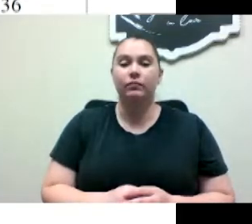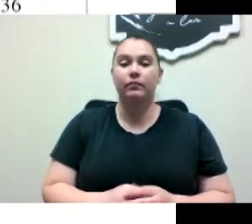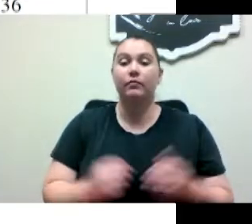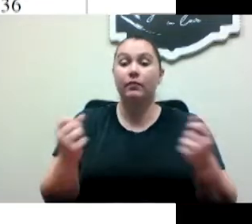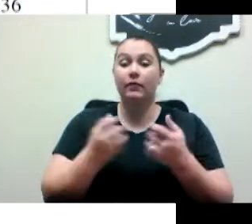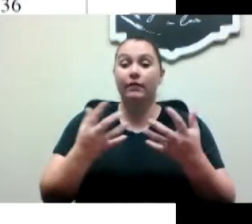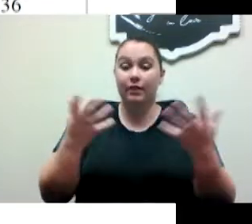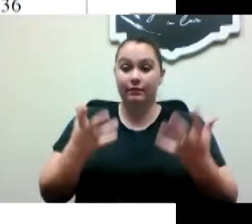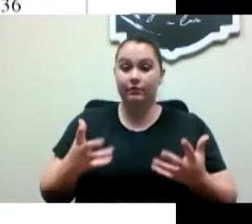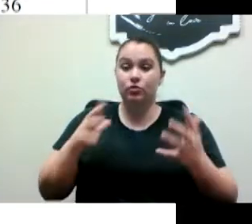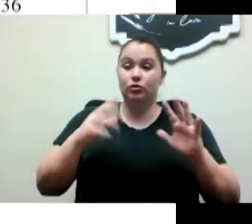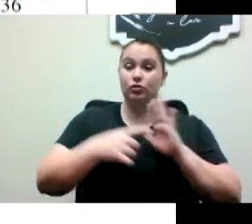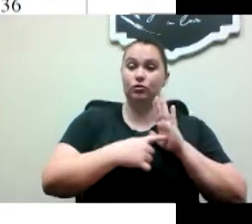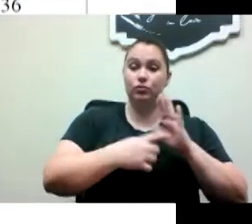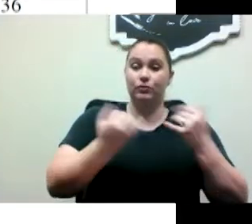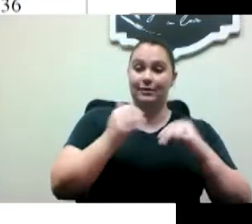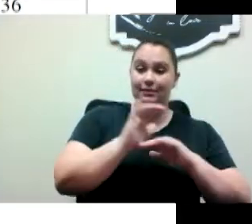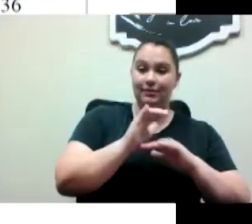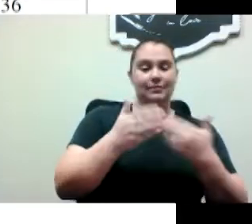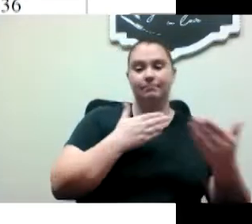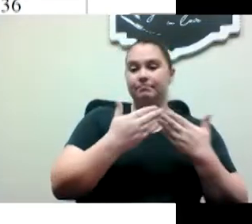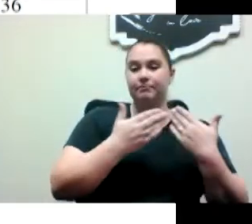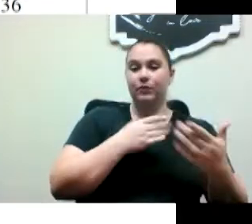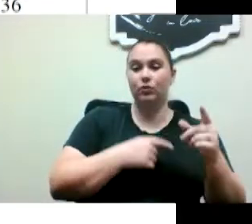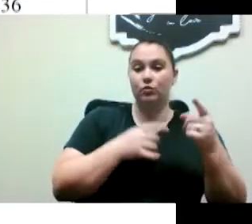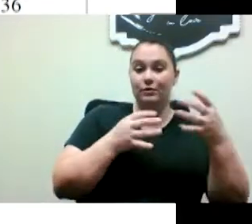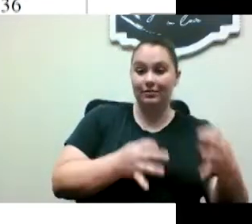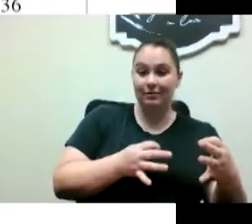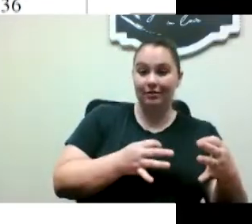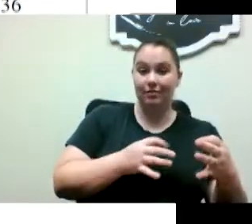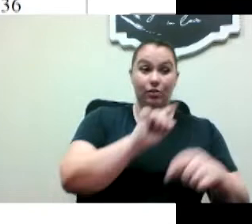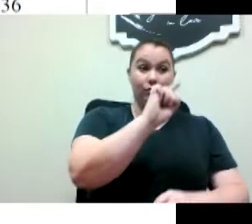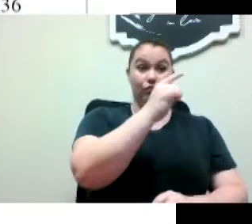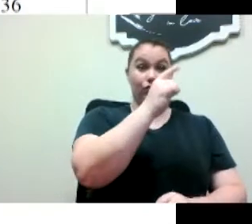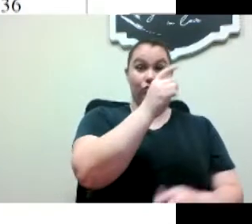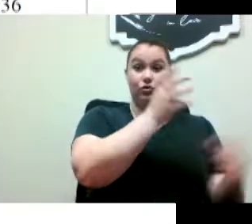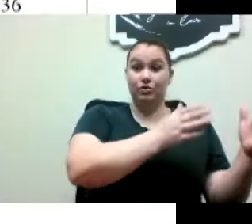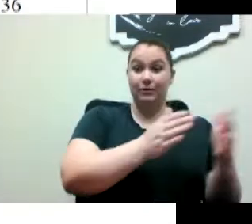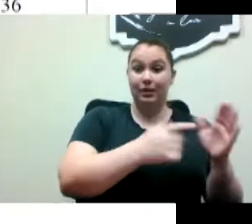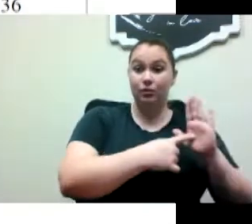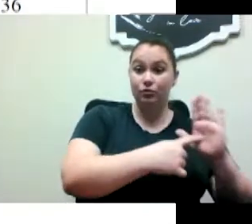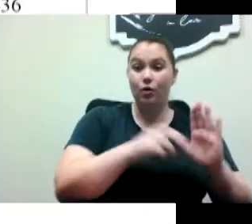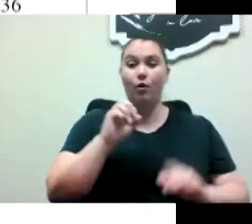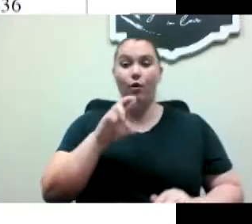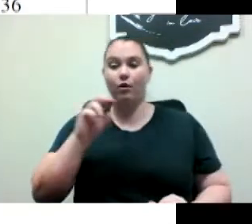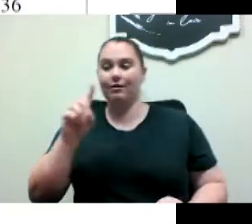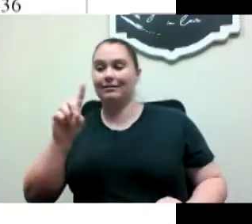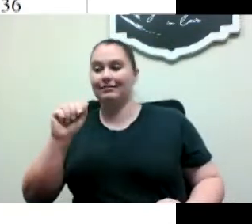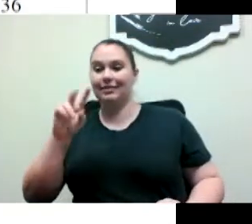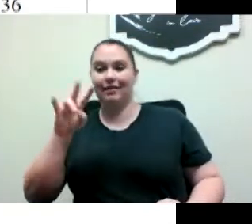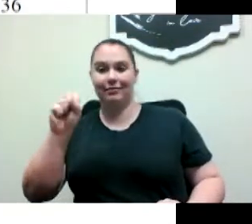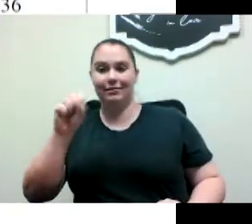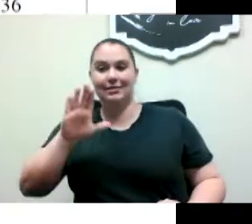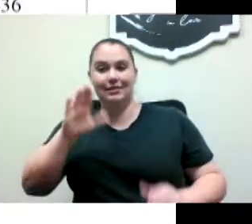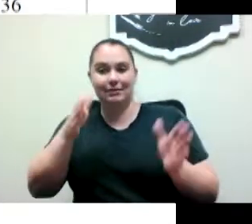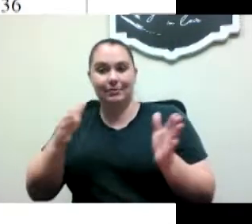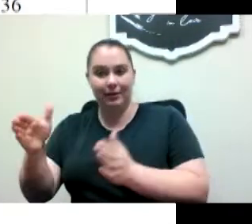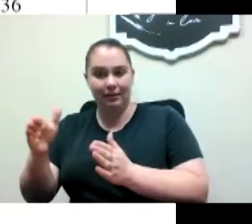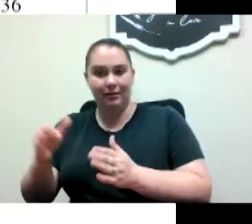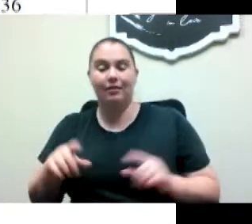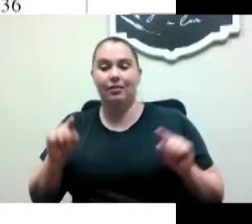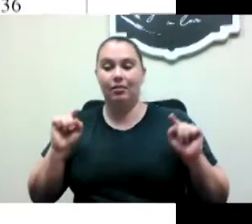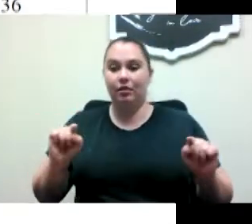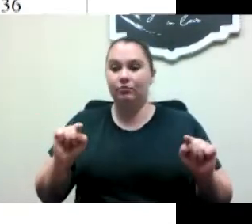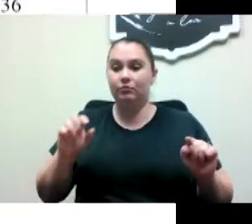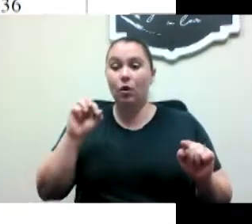I'm showing you tonight, whether you pick the original or the Davis, or choose